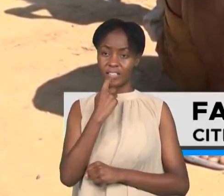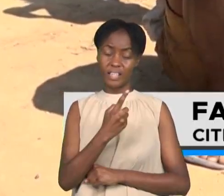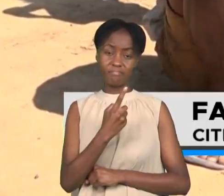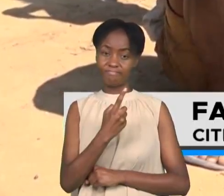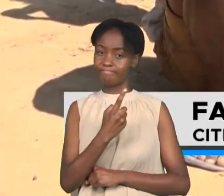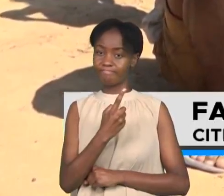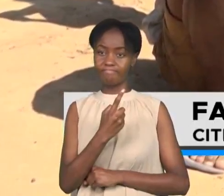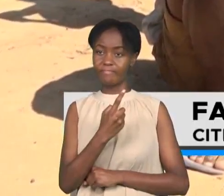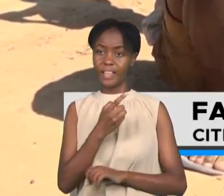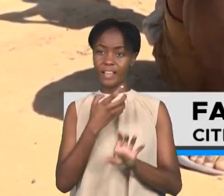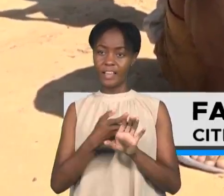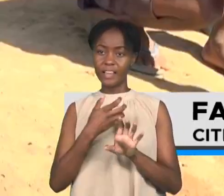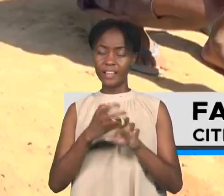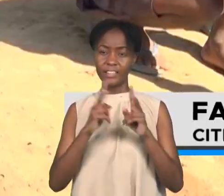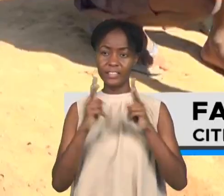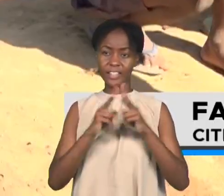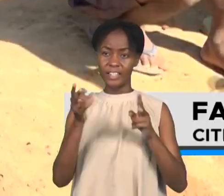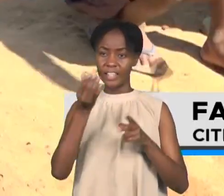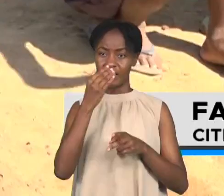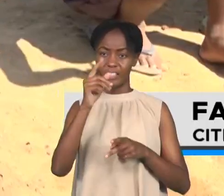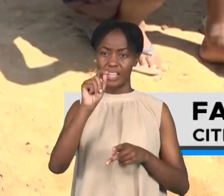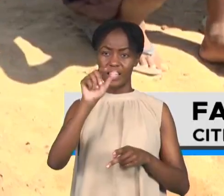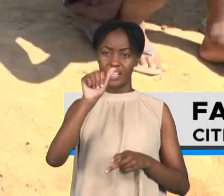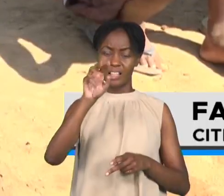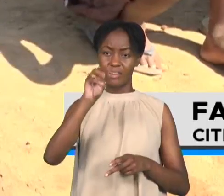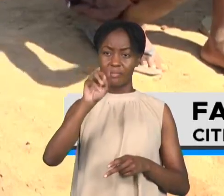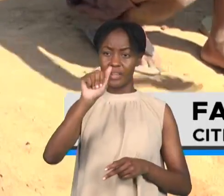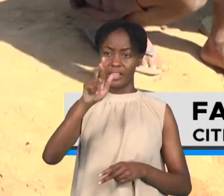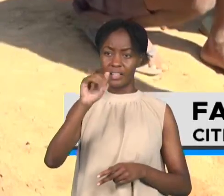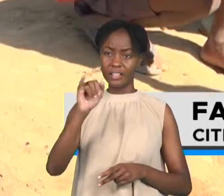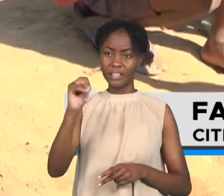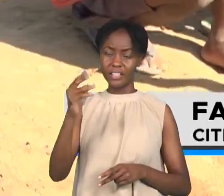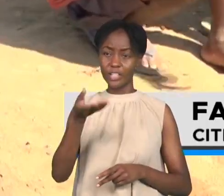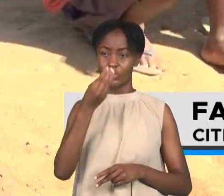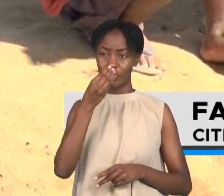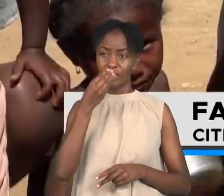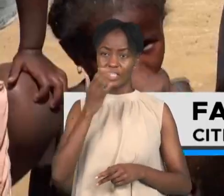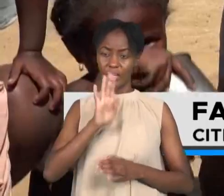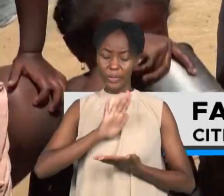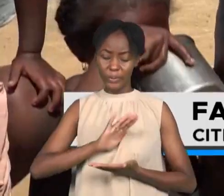it allows the acidic taste of tamarind to seep into their mouths, which staves off the hunger.